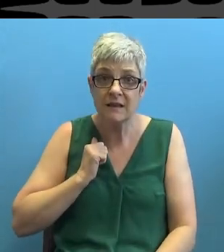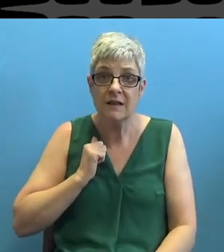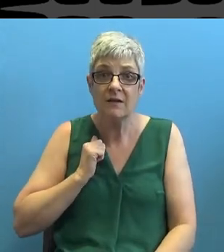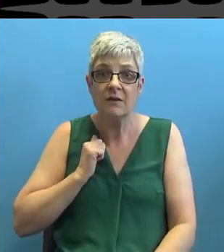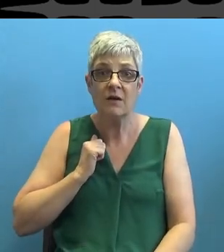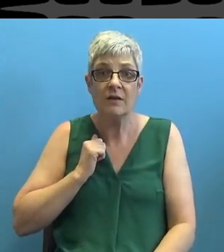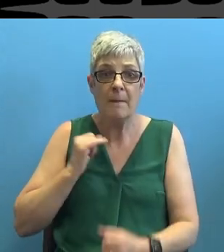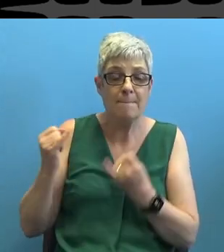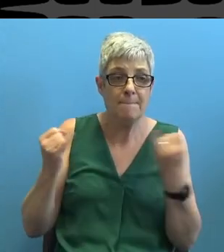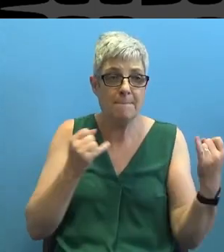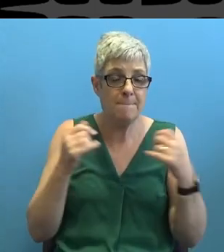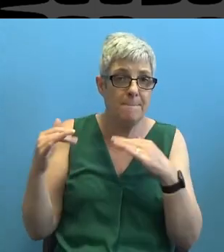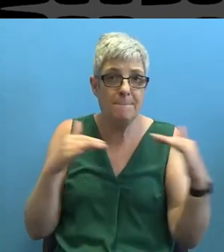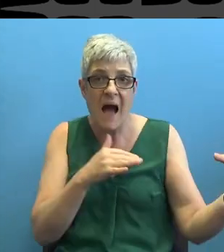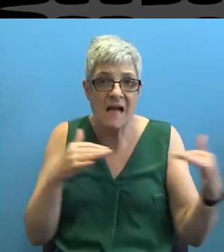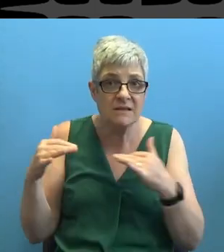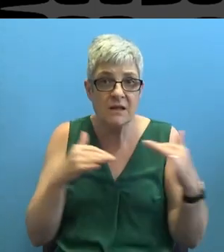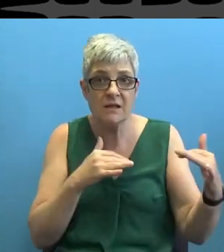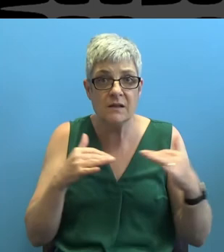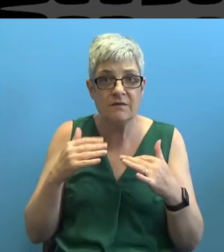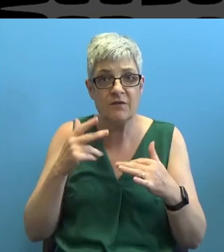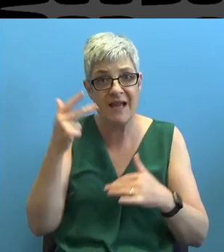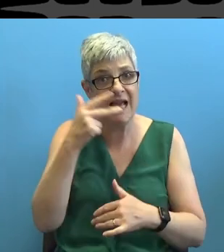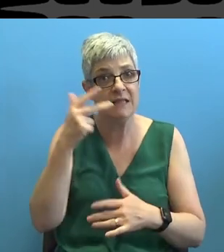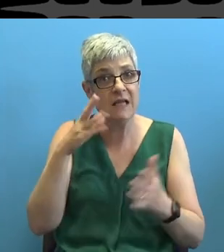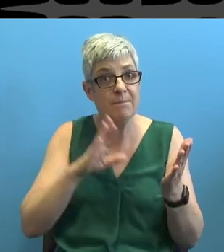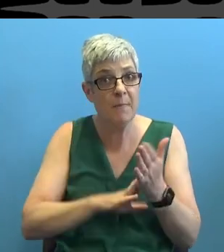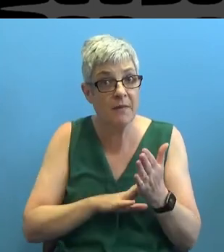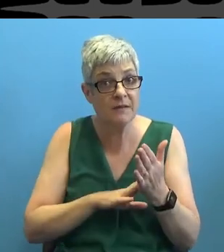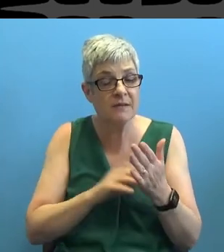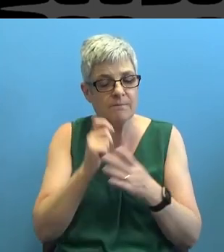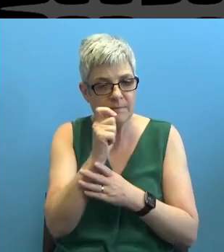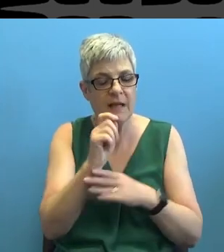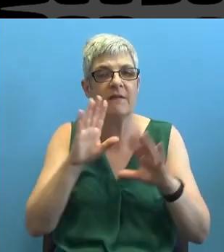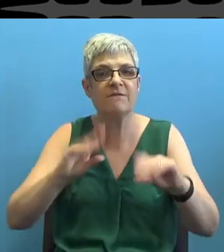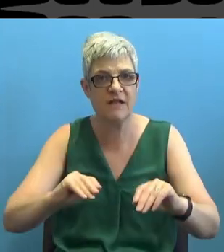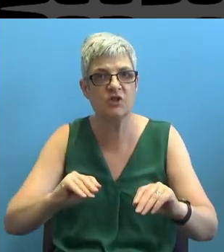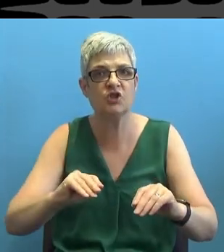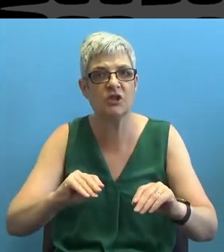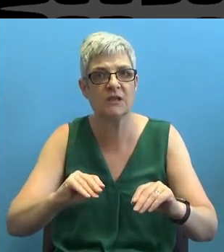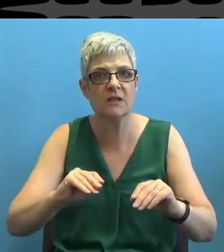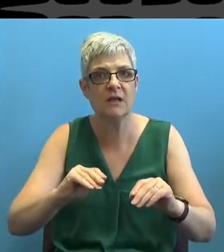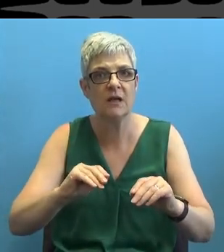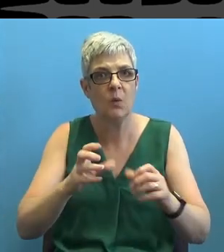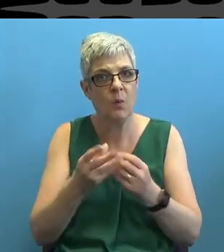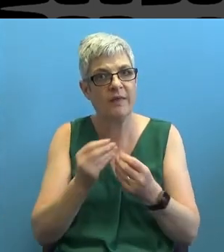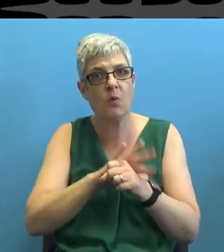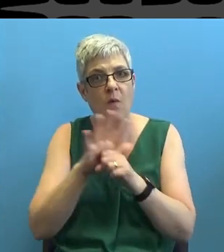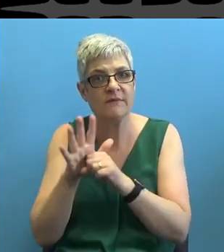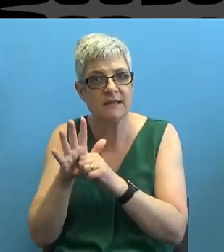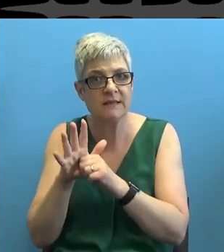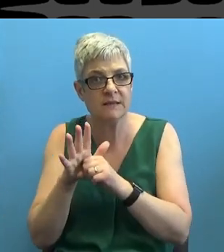that the battle with COVID this past 18 months or so is over, and the victory is won.